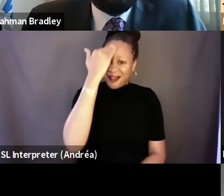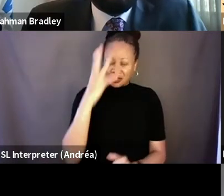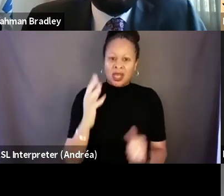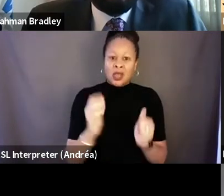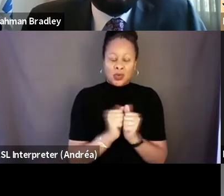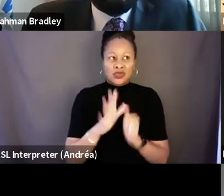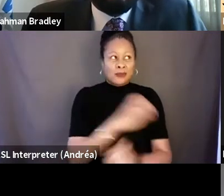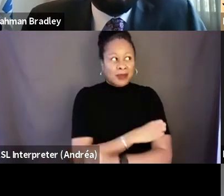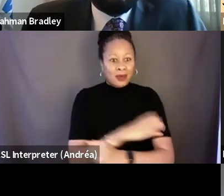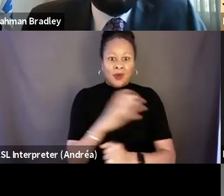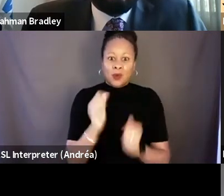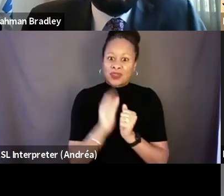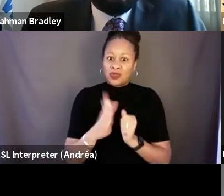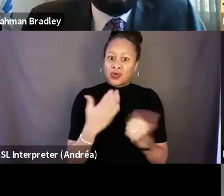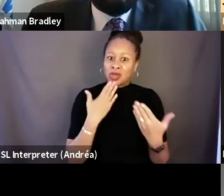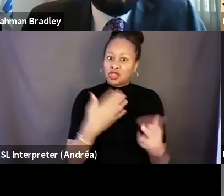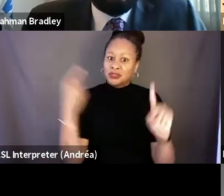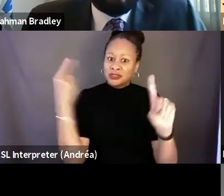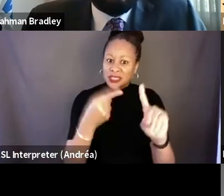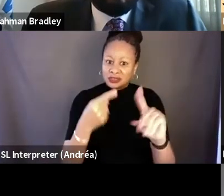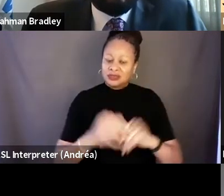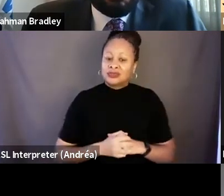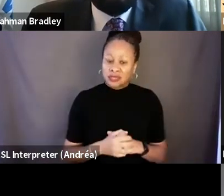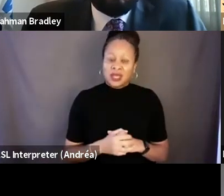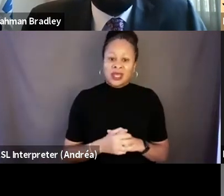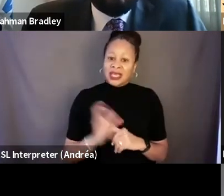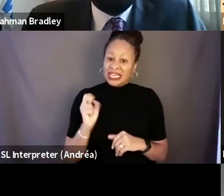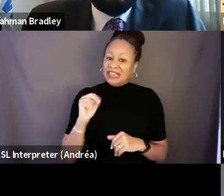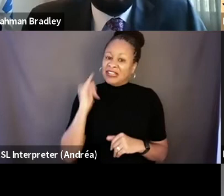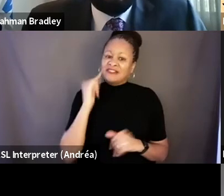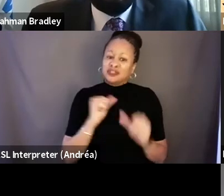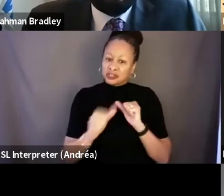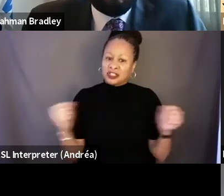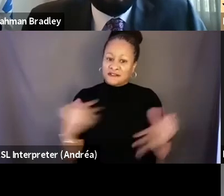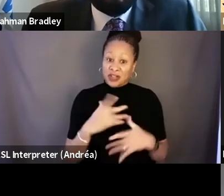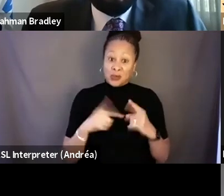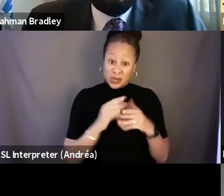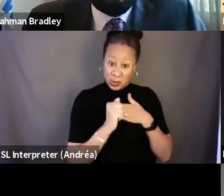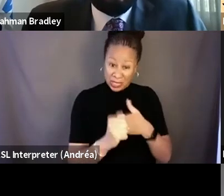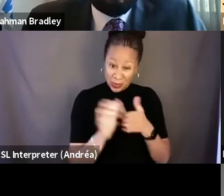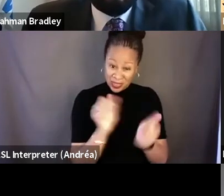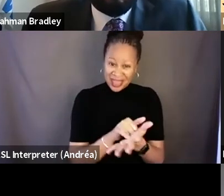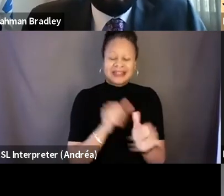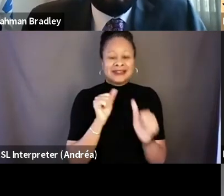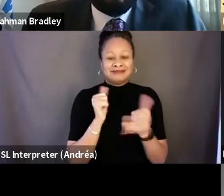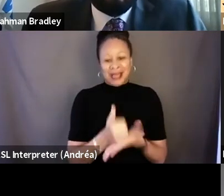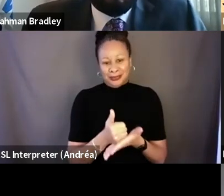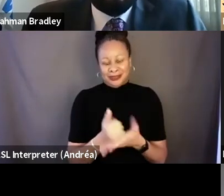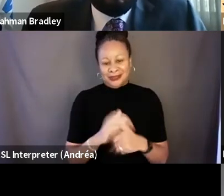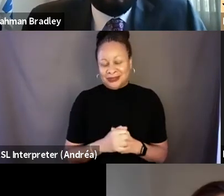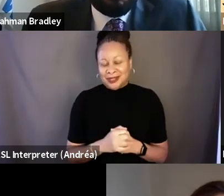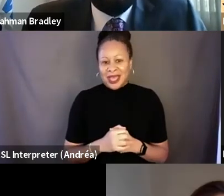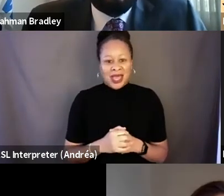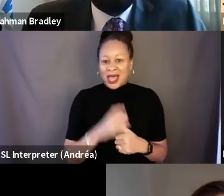with your power and even if you're afraid, but when you start leading with that, it helps. So I don't want people to feel